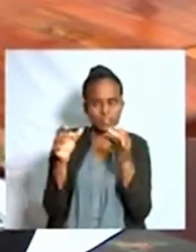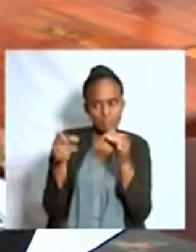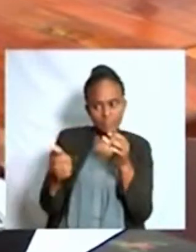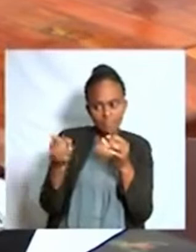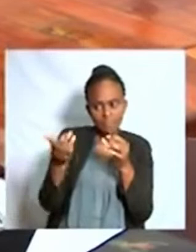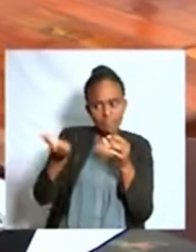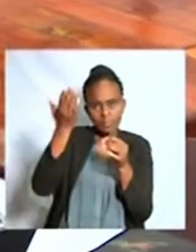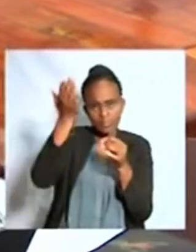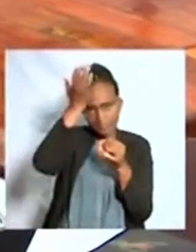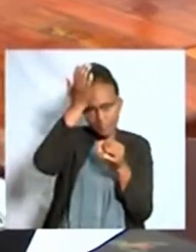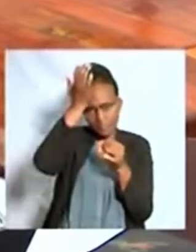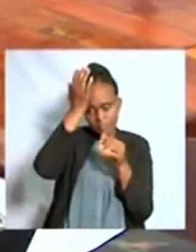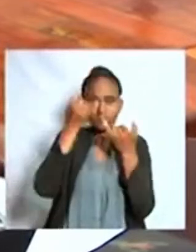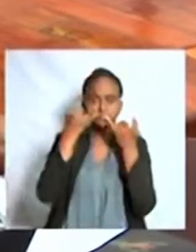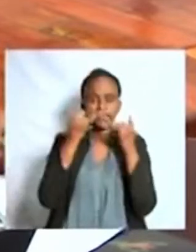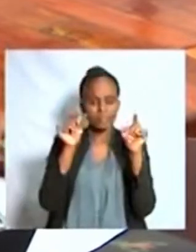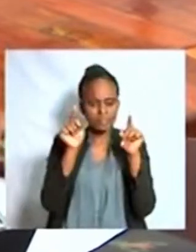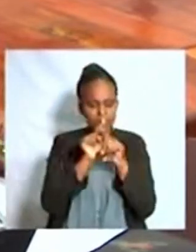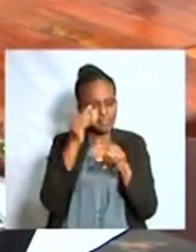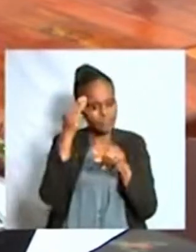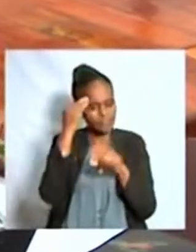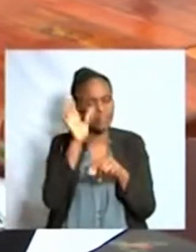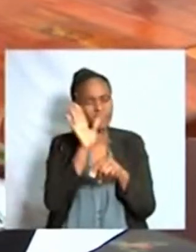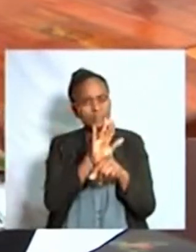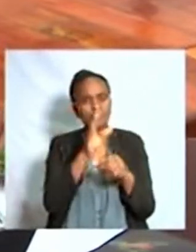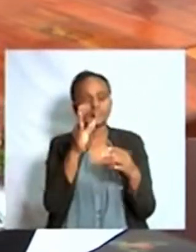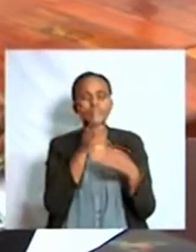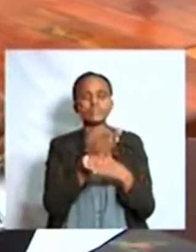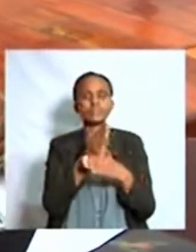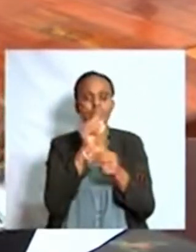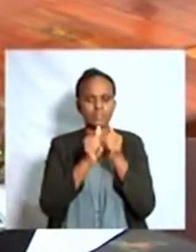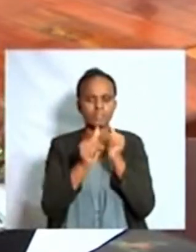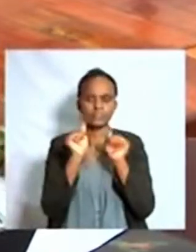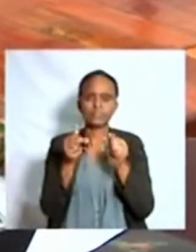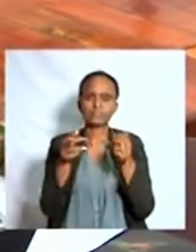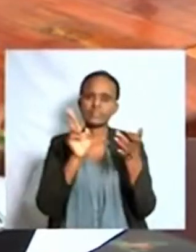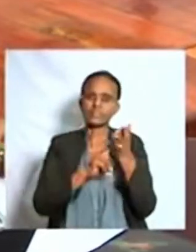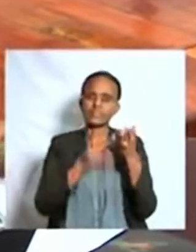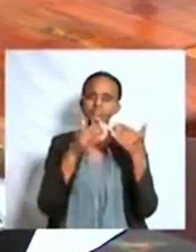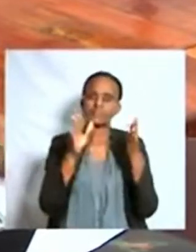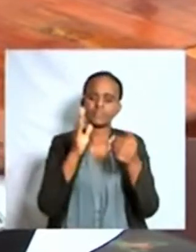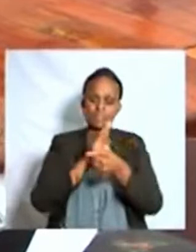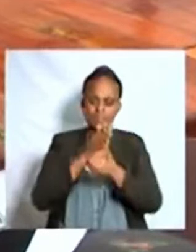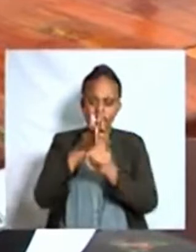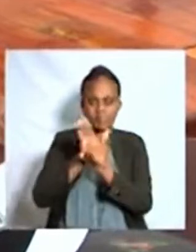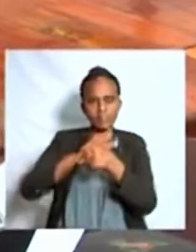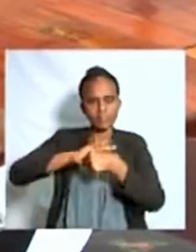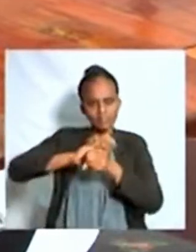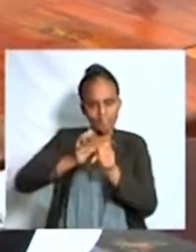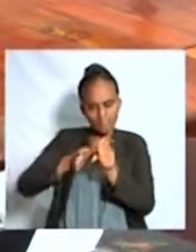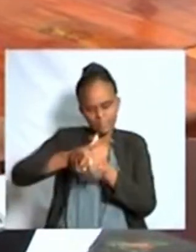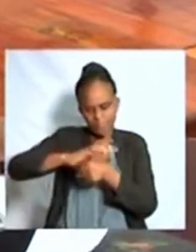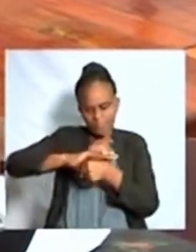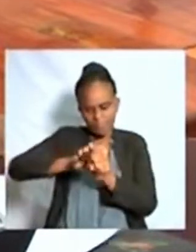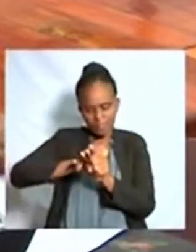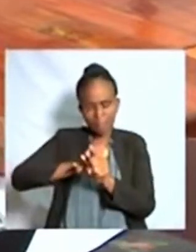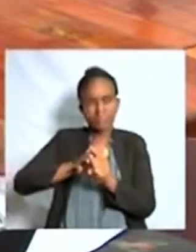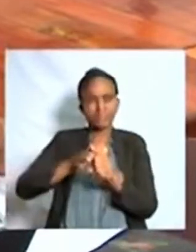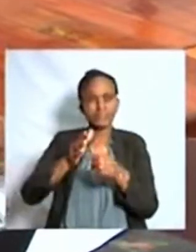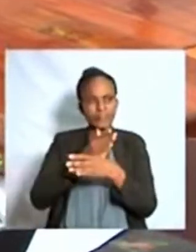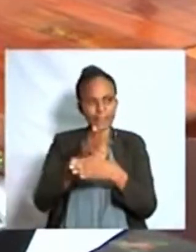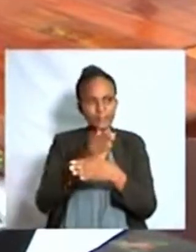updated its database to take into account businesses which could have reopened after the COVID-19 pandemic eased the business